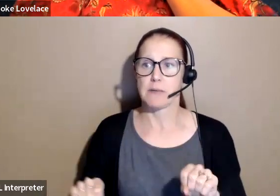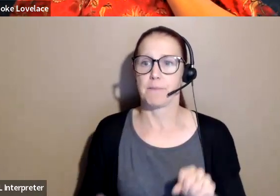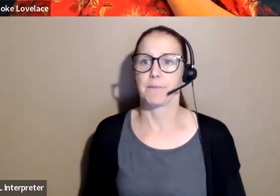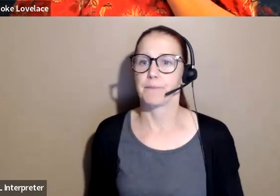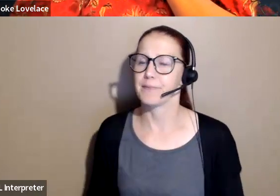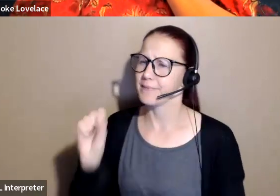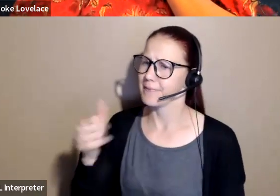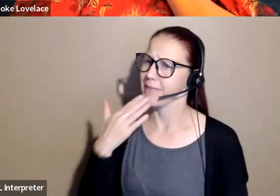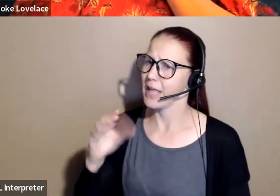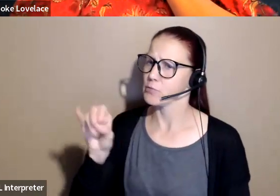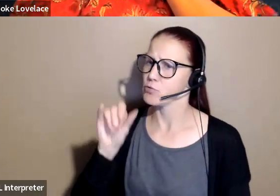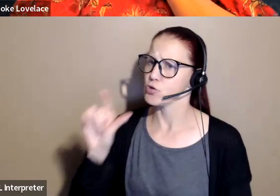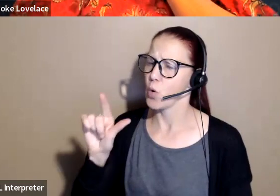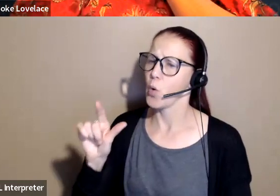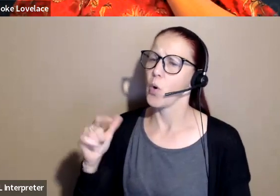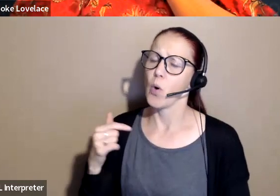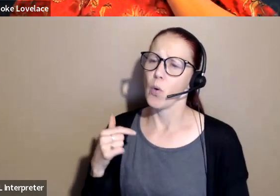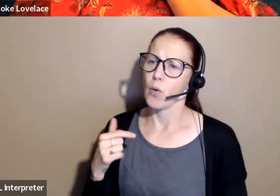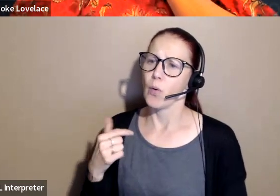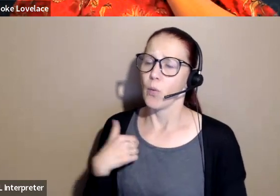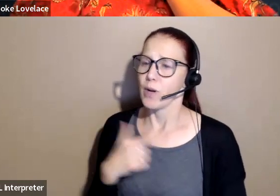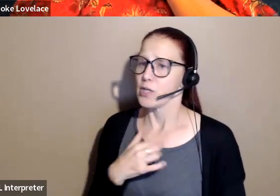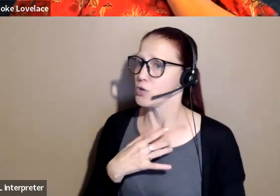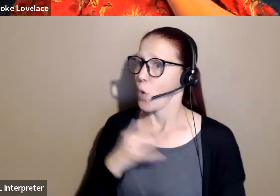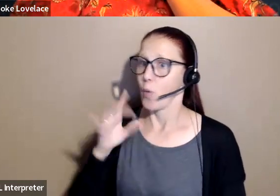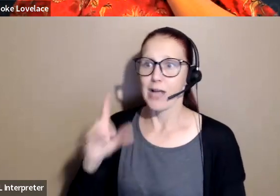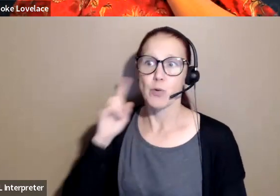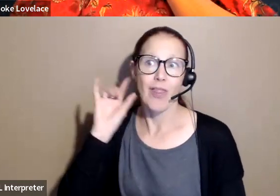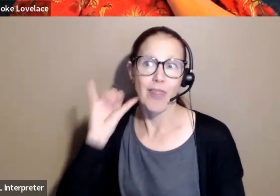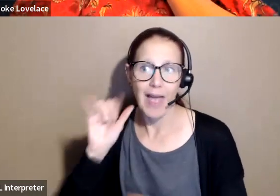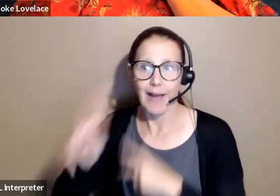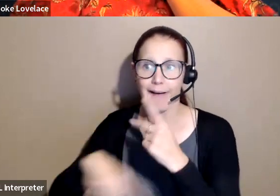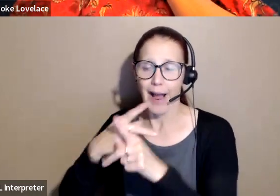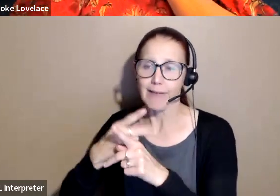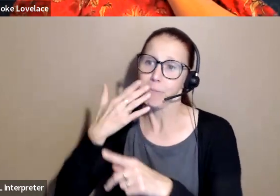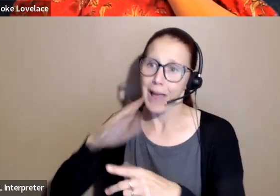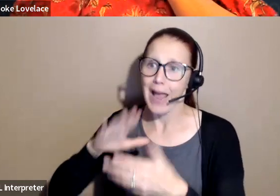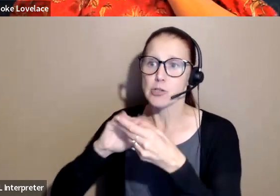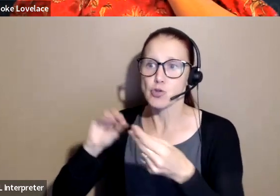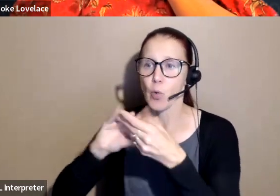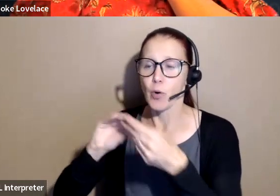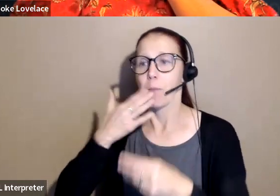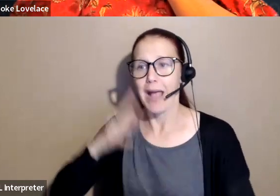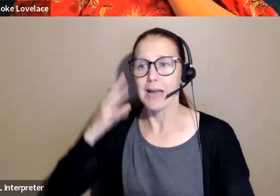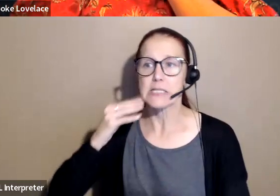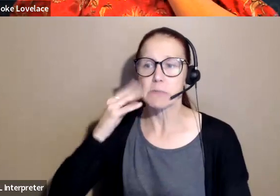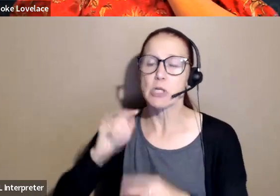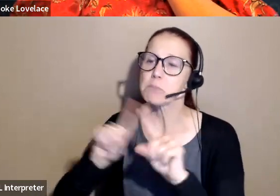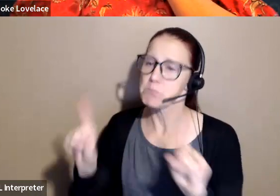Yeah, thank you, Joel. We love hearing, I mean, we don't love hearing that bad stories, bad experiences,